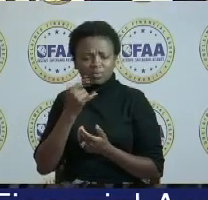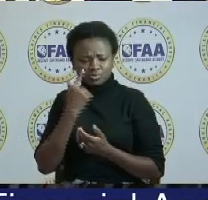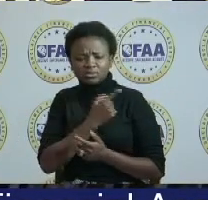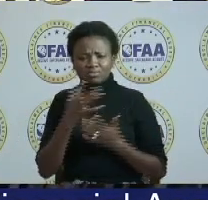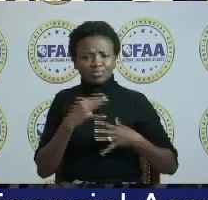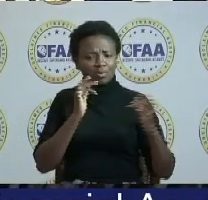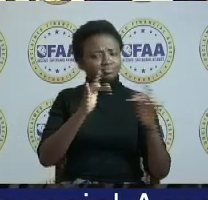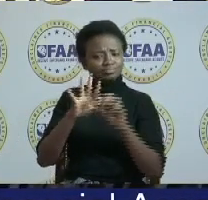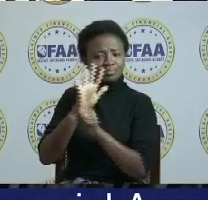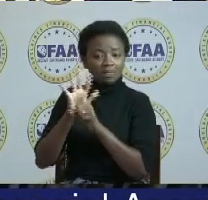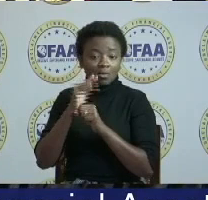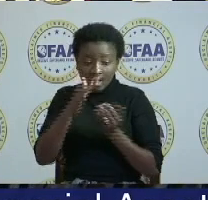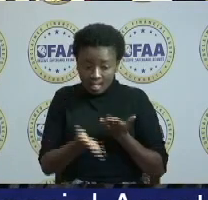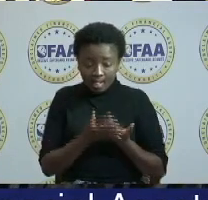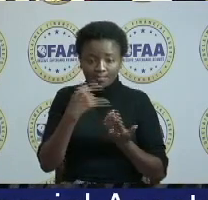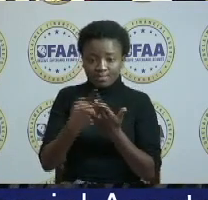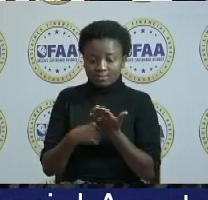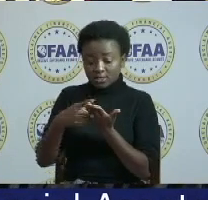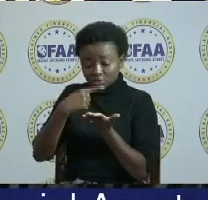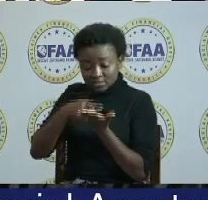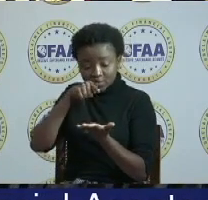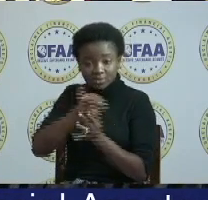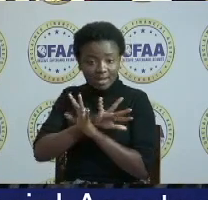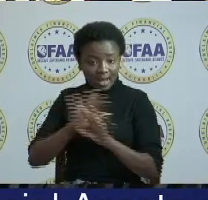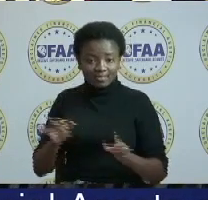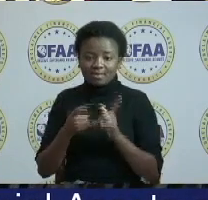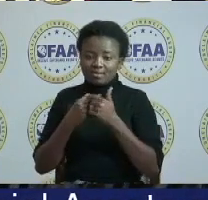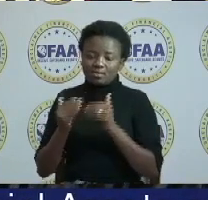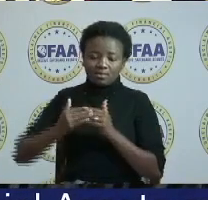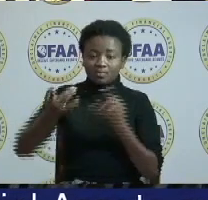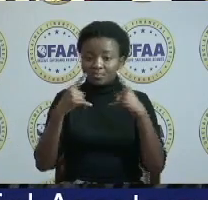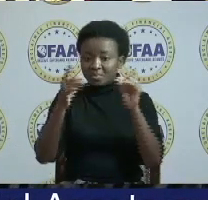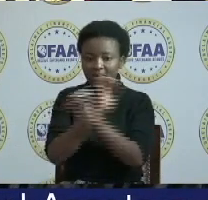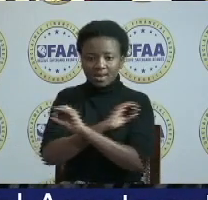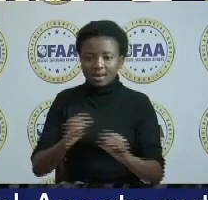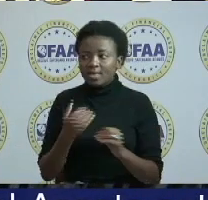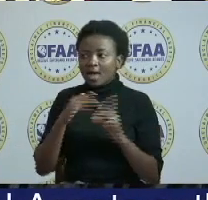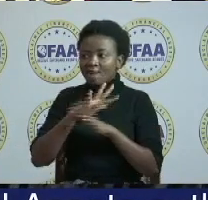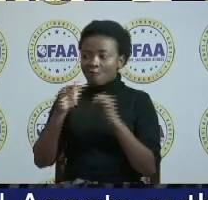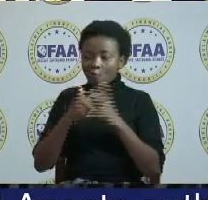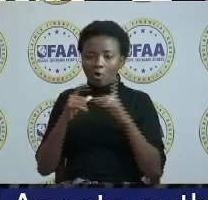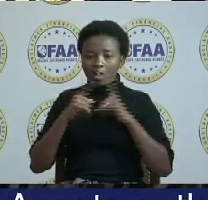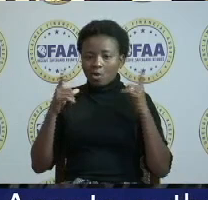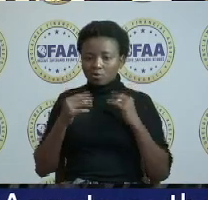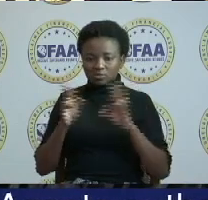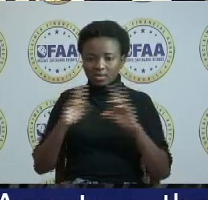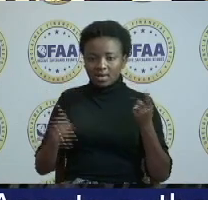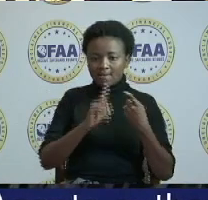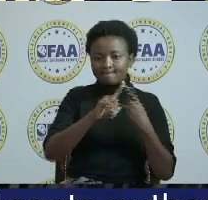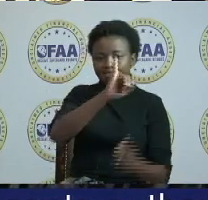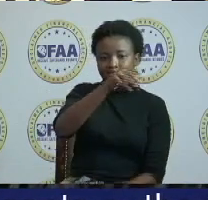conversation happening, because without conversations, believe me, we will not move forward. So, yeah, we have all the hosts standing by. We have